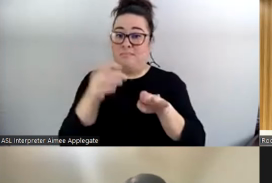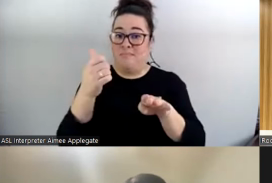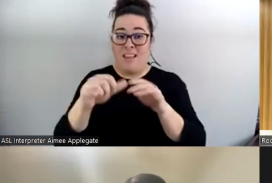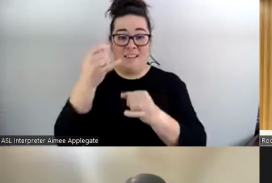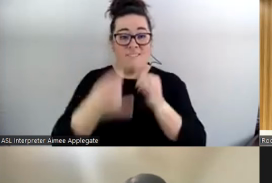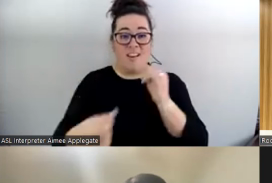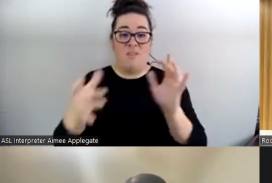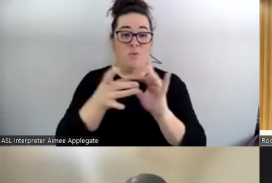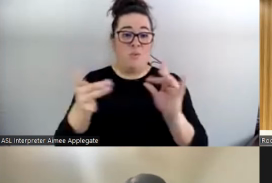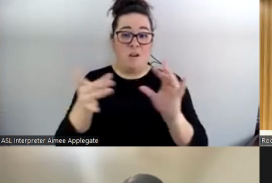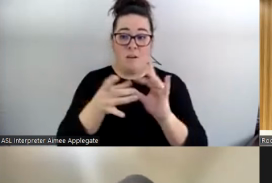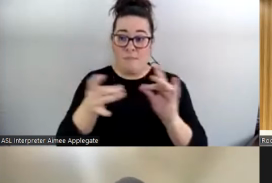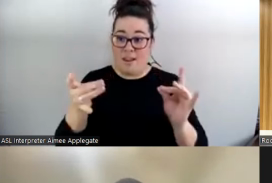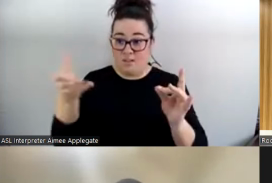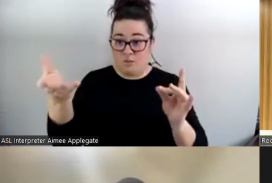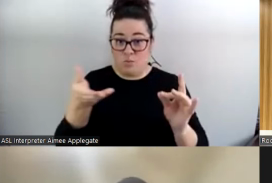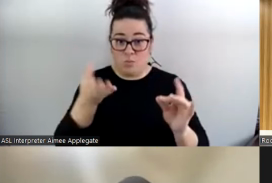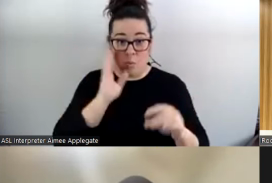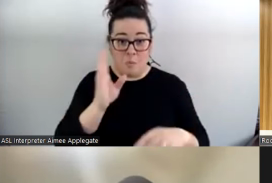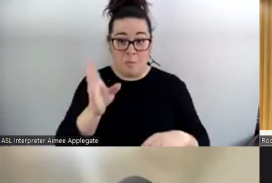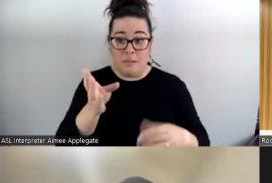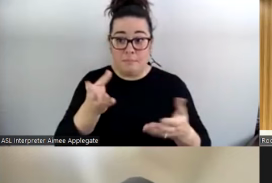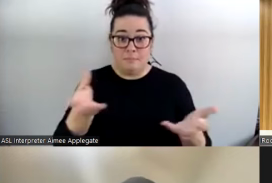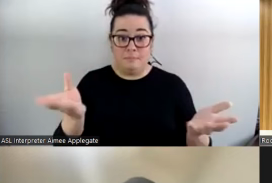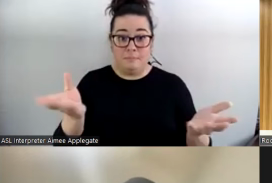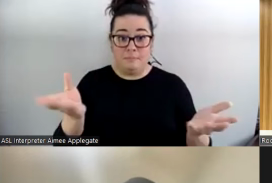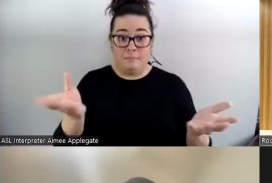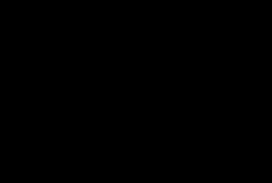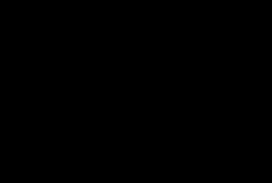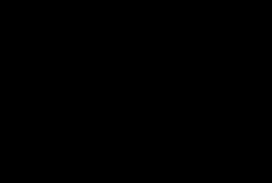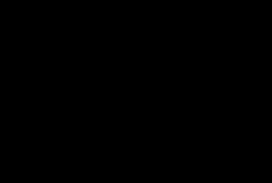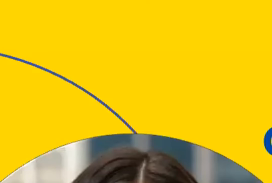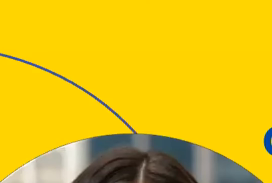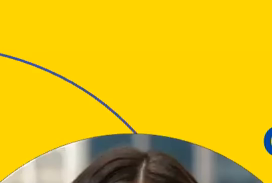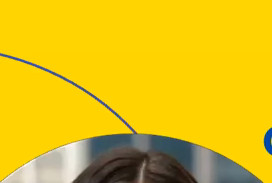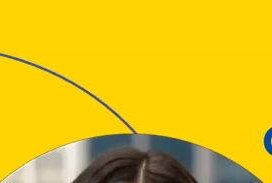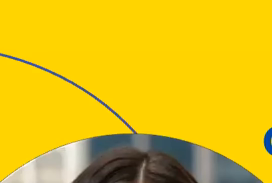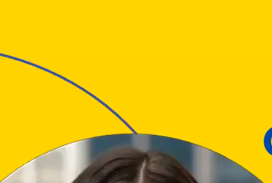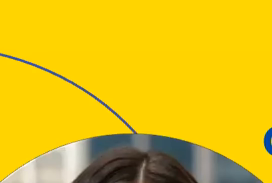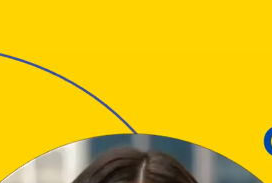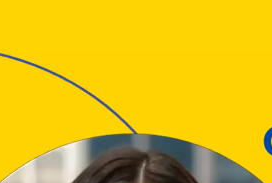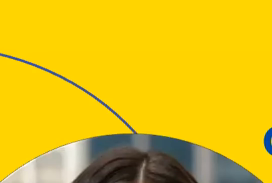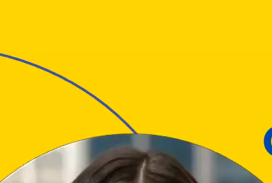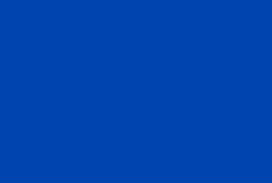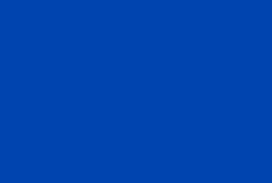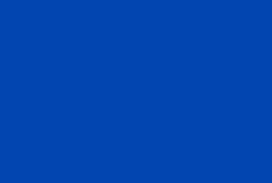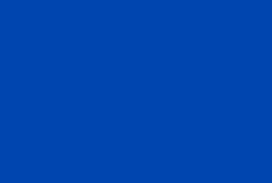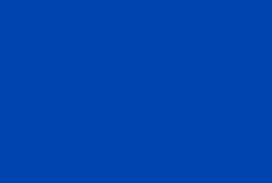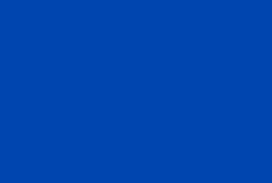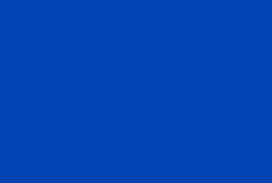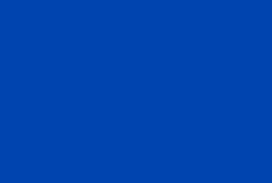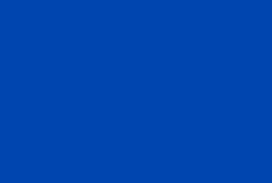certainly welcome those from anyone, any community partners.